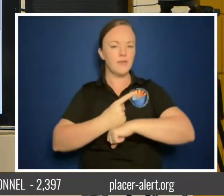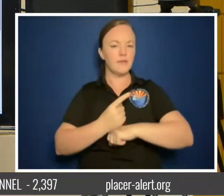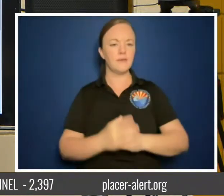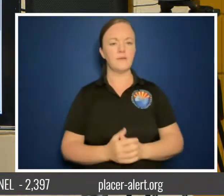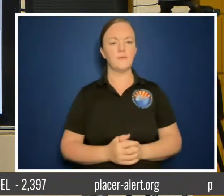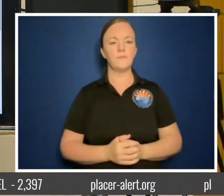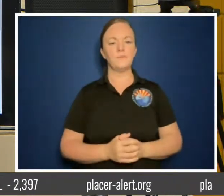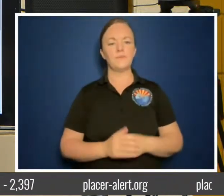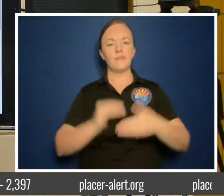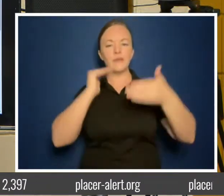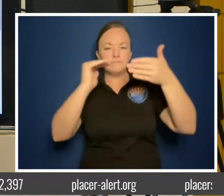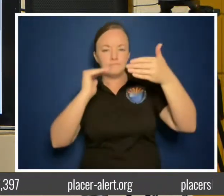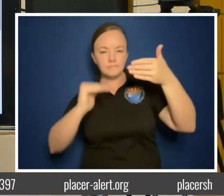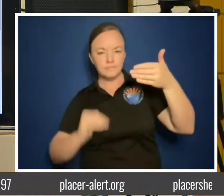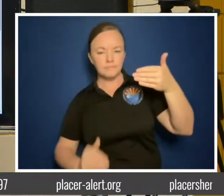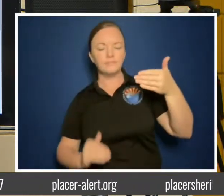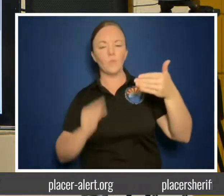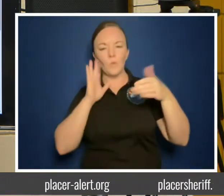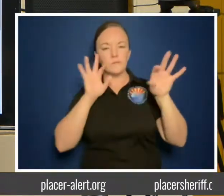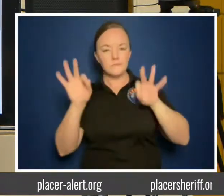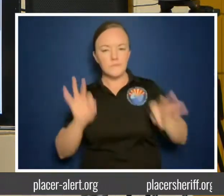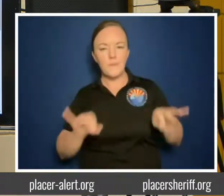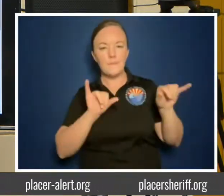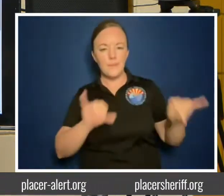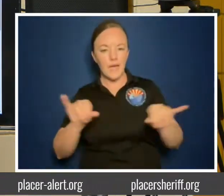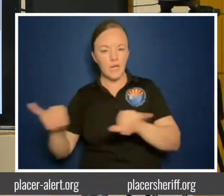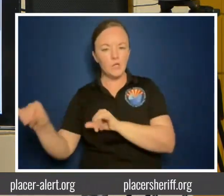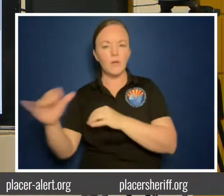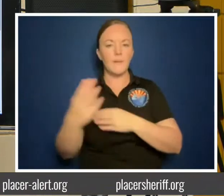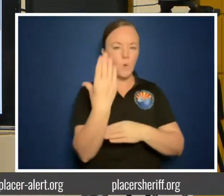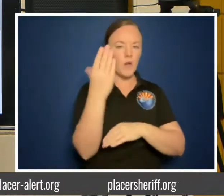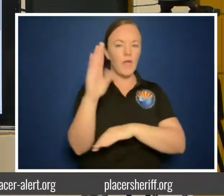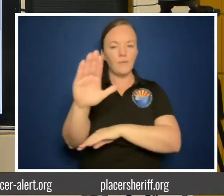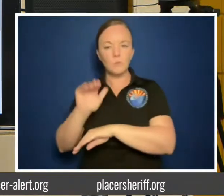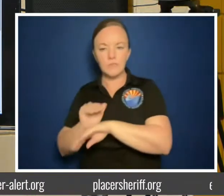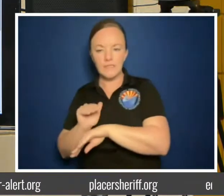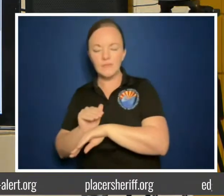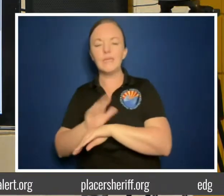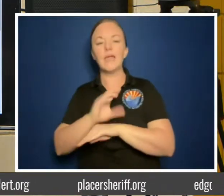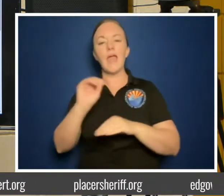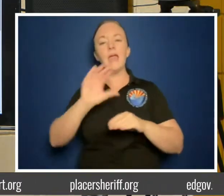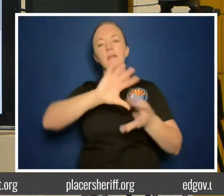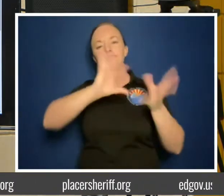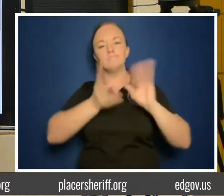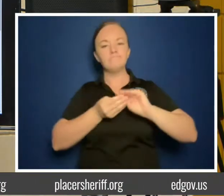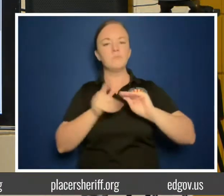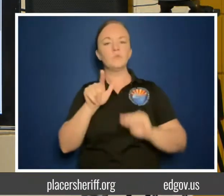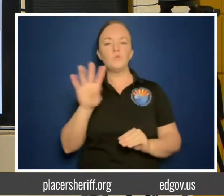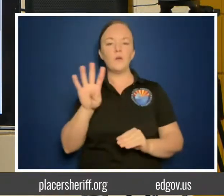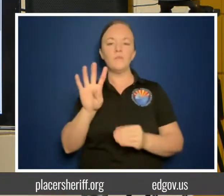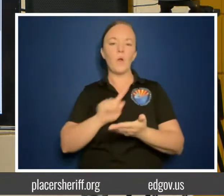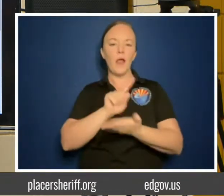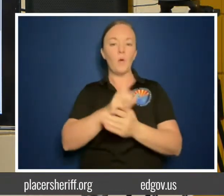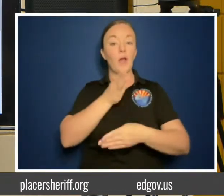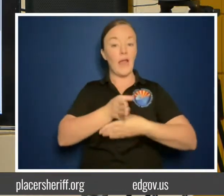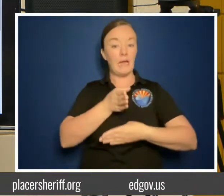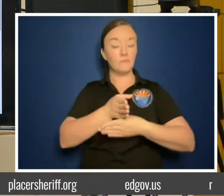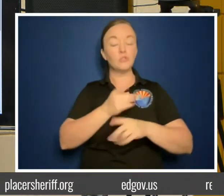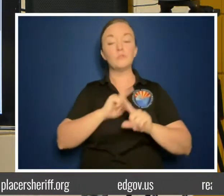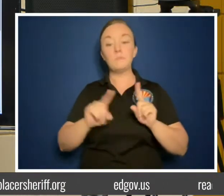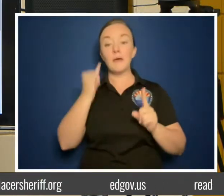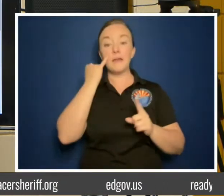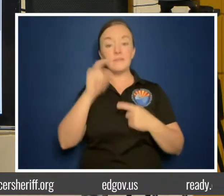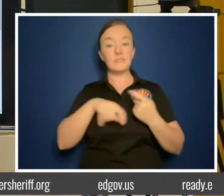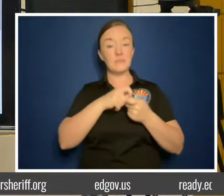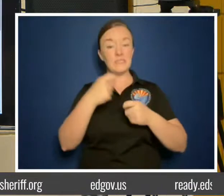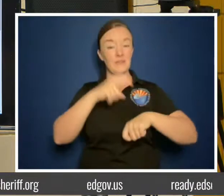look like and what it means for the overall air quality, the 24-hour average. But really, if you want to avoid the smoke at a certain time of day, you look for that